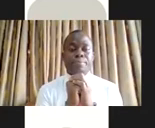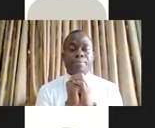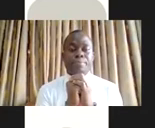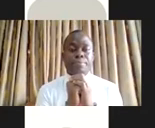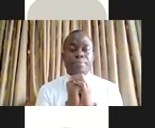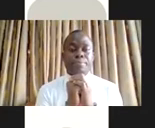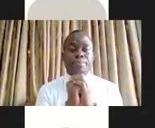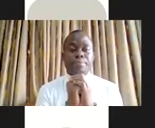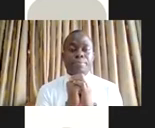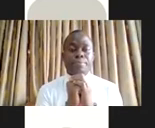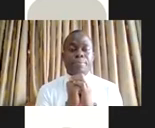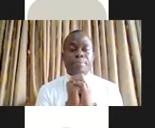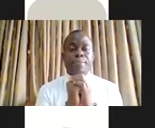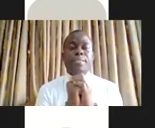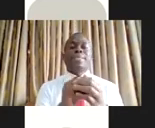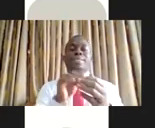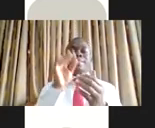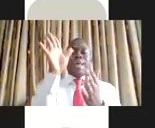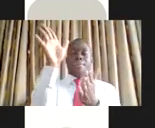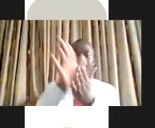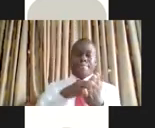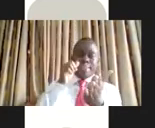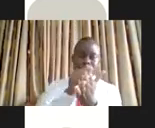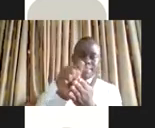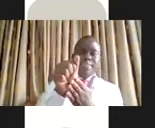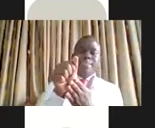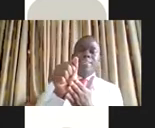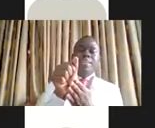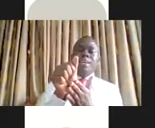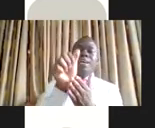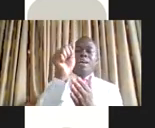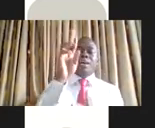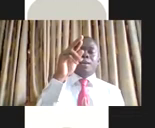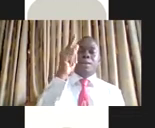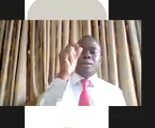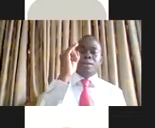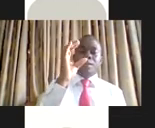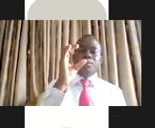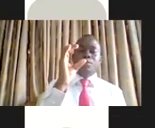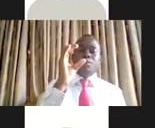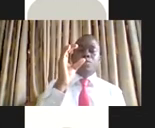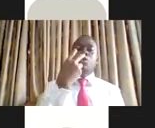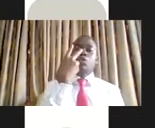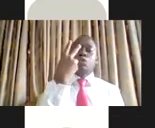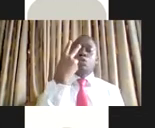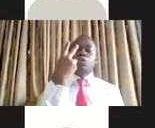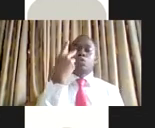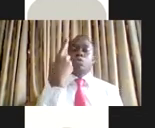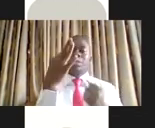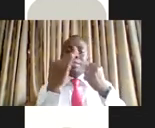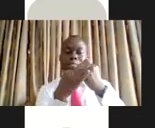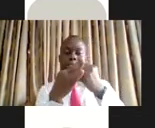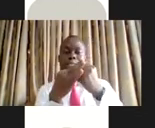they have deleted the Article 218 and introduced a new one